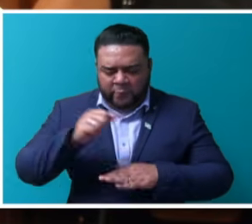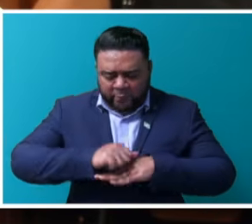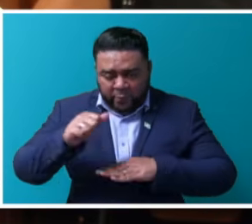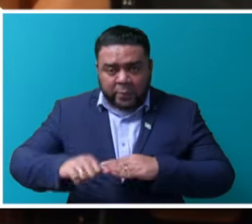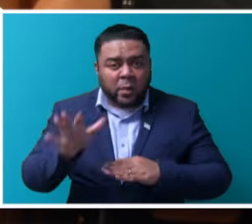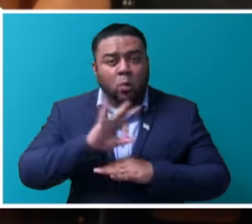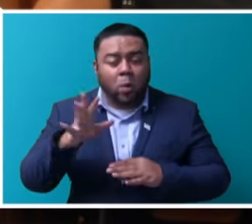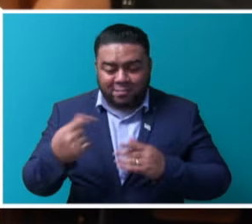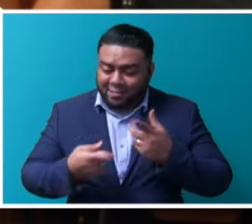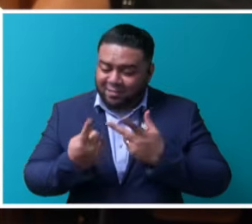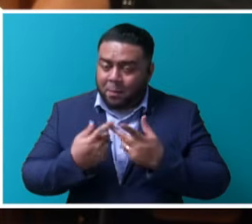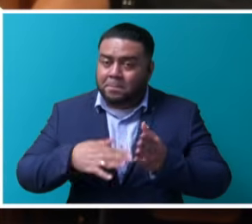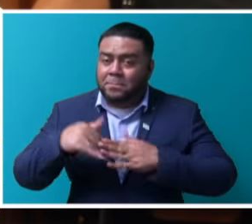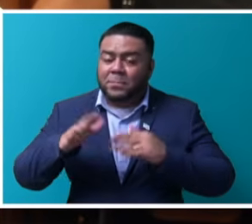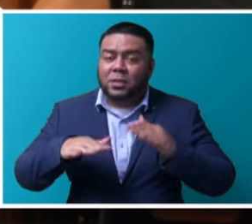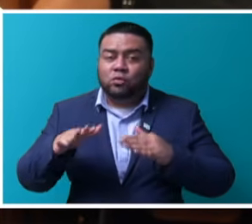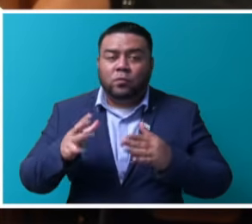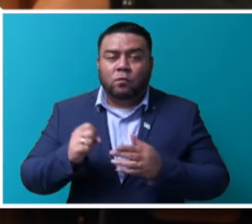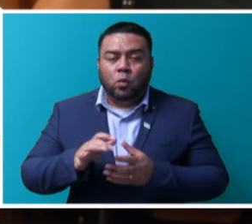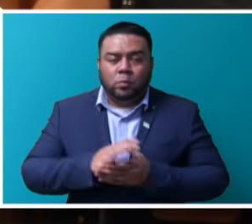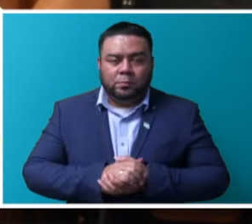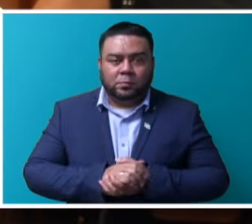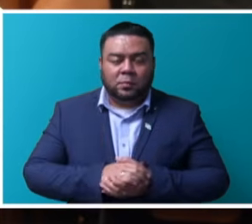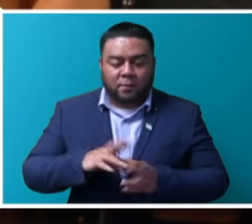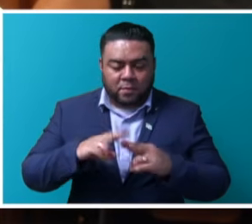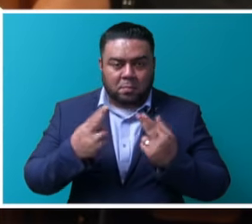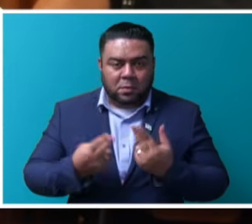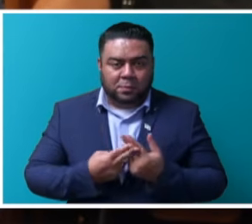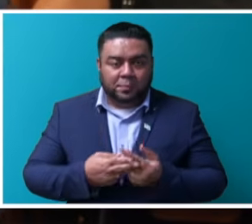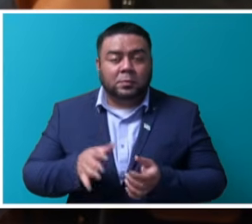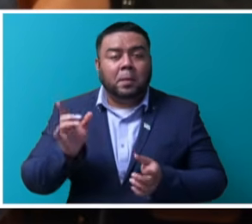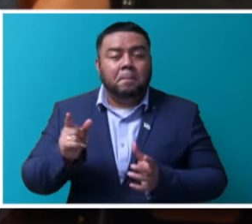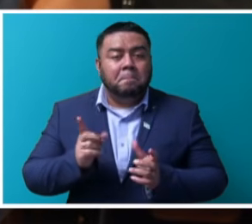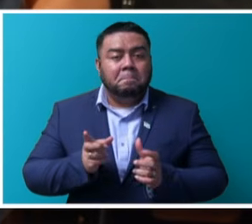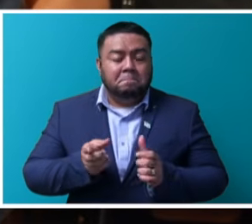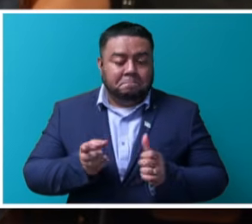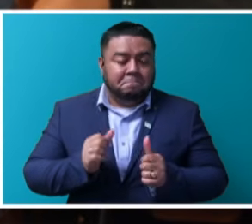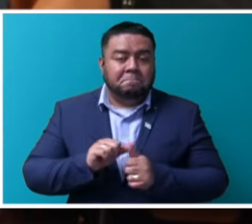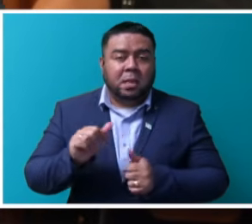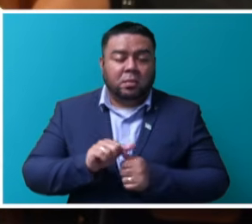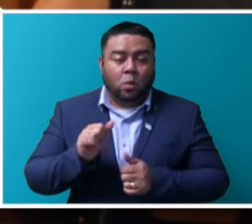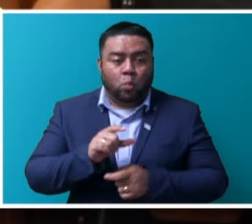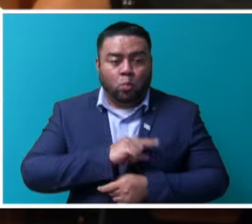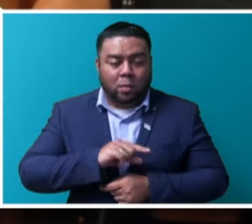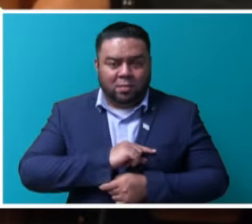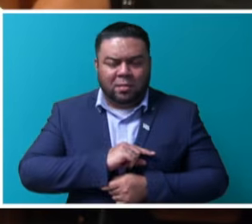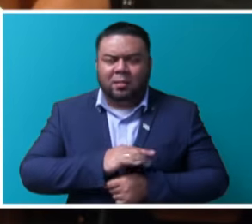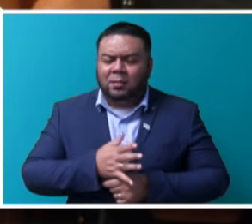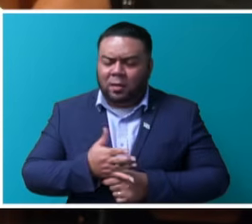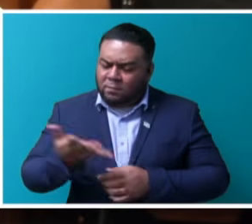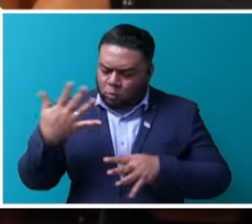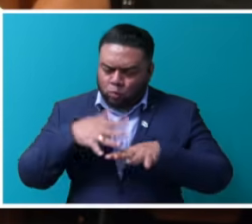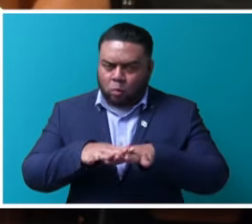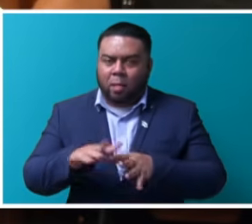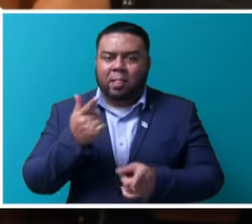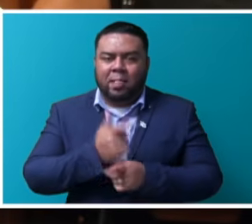no unnecessary burden on young tertiary graduates and their families. Better quality graduates, high completion rates, and clear alignment with labor market